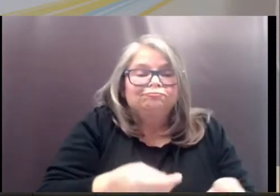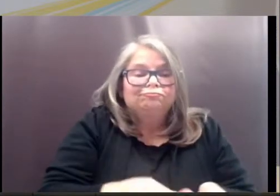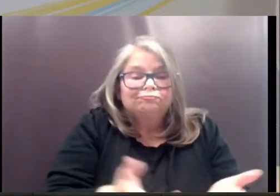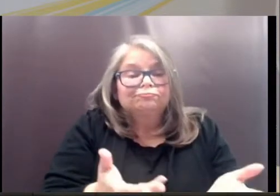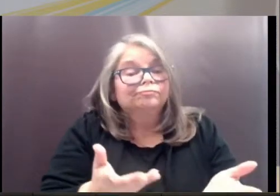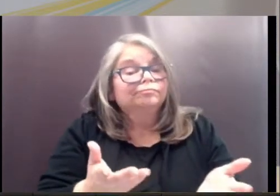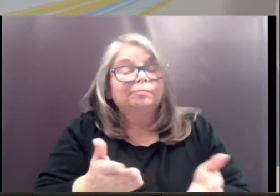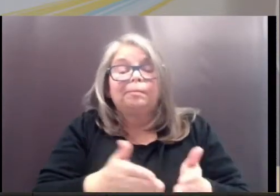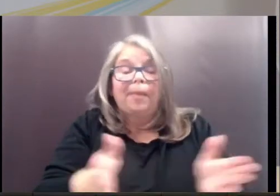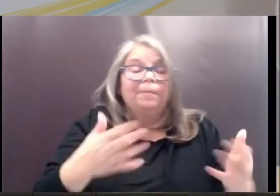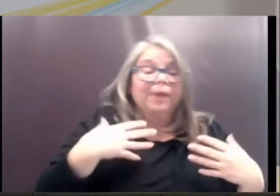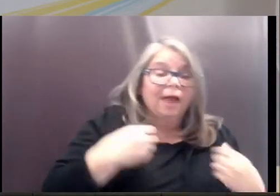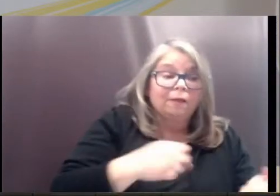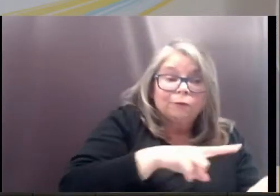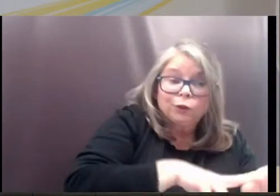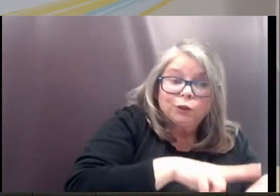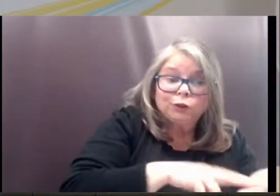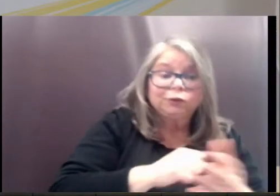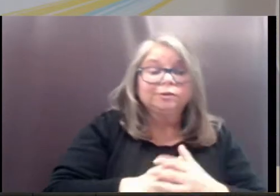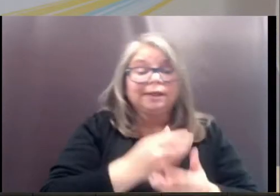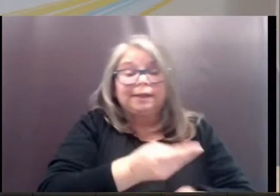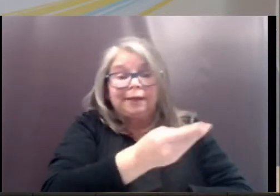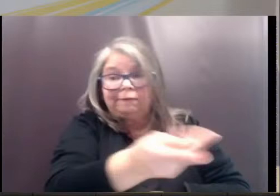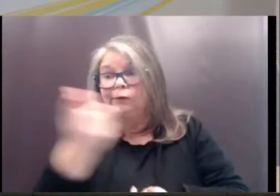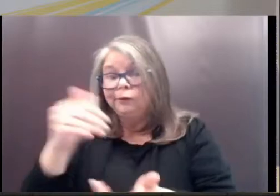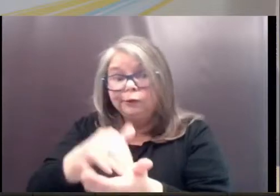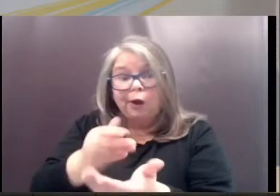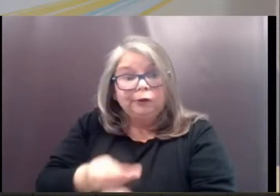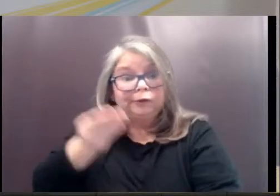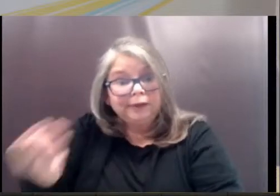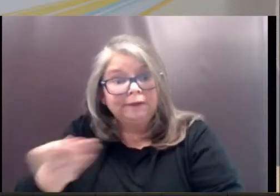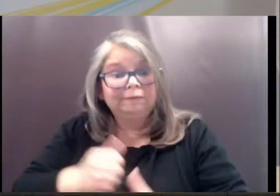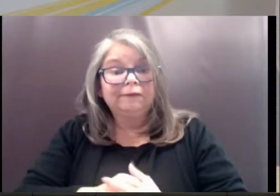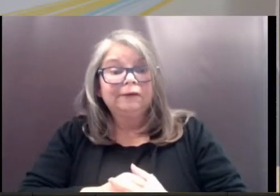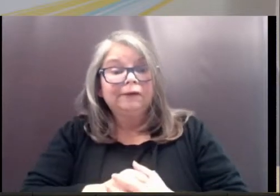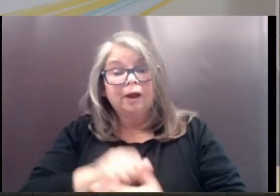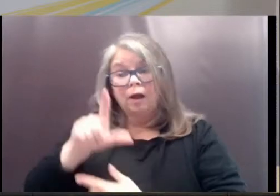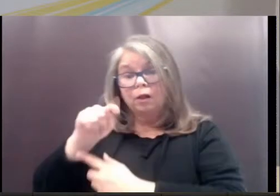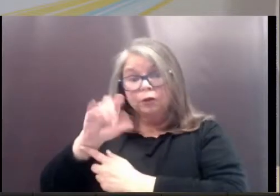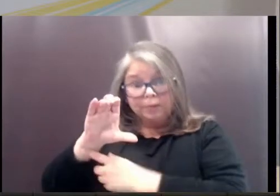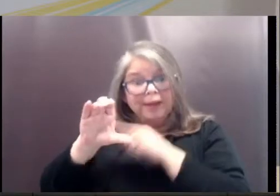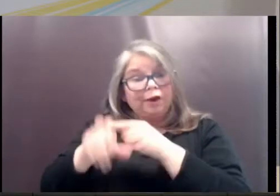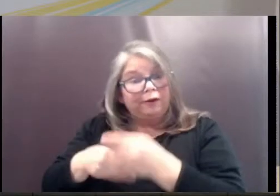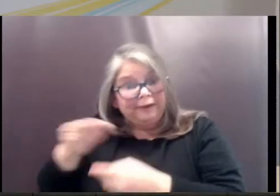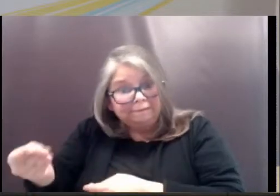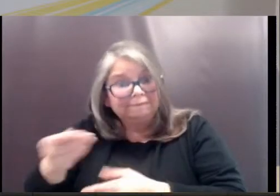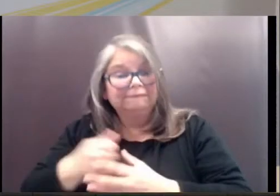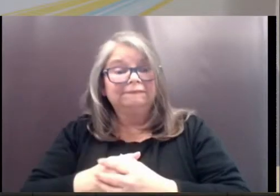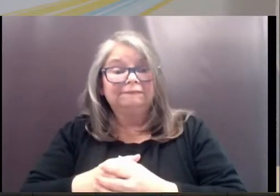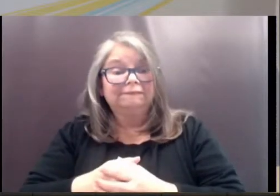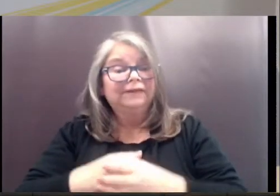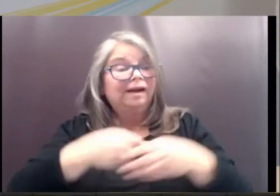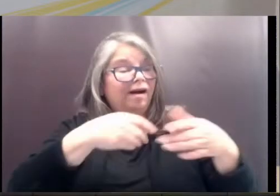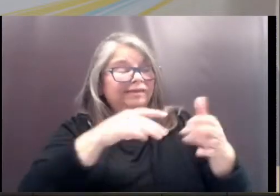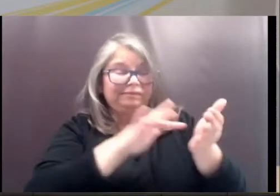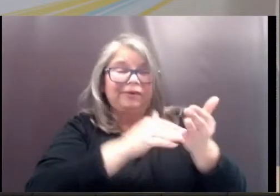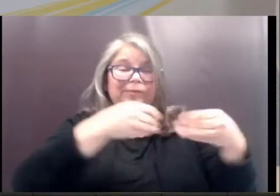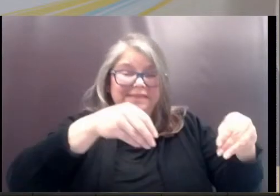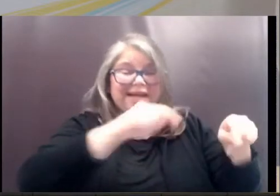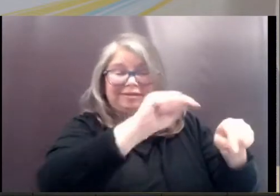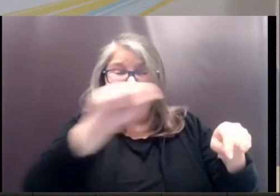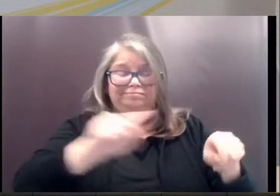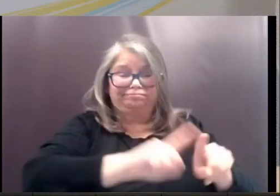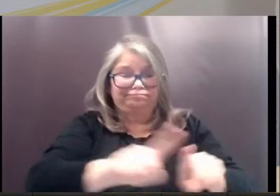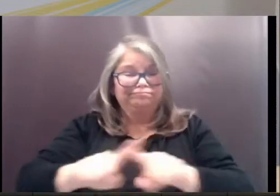nursing, physicians, long-term care, pharmacy, and but our